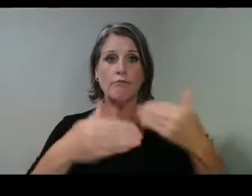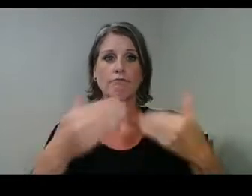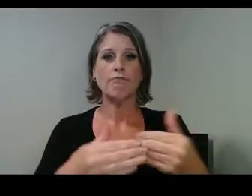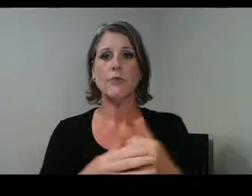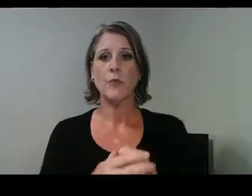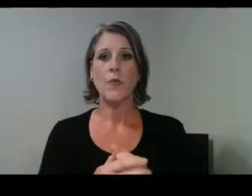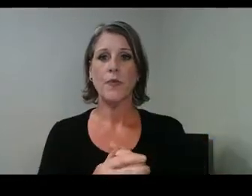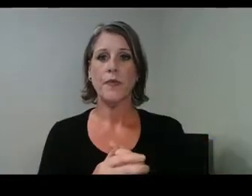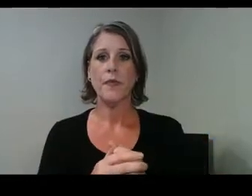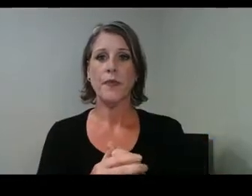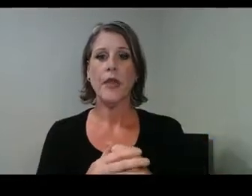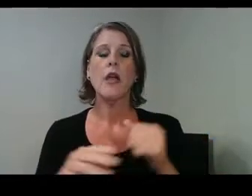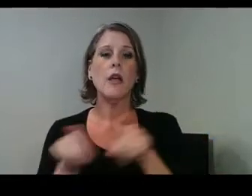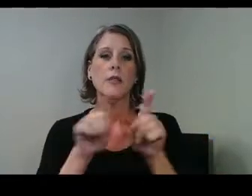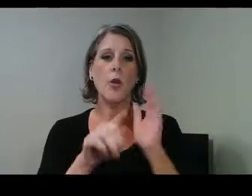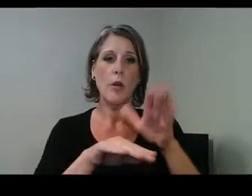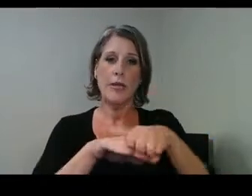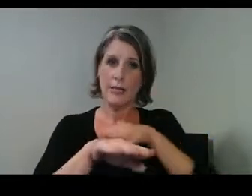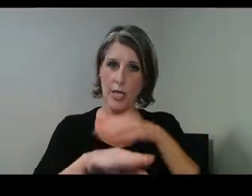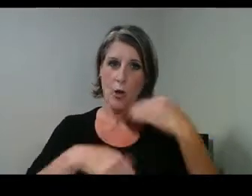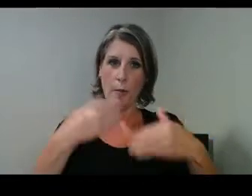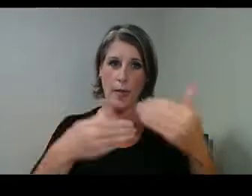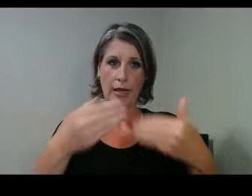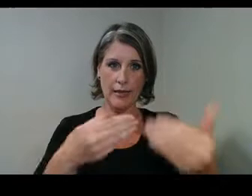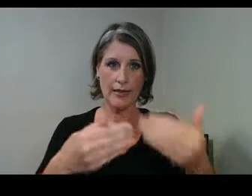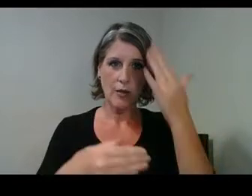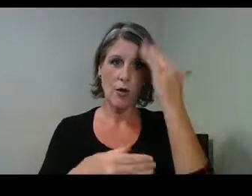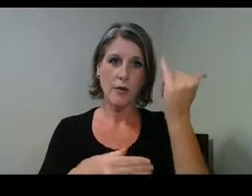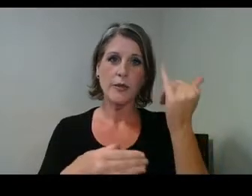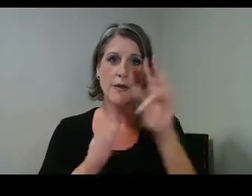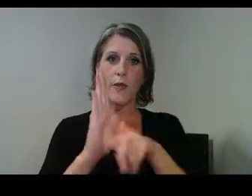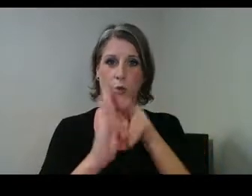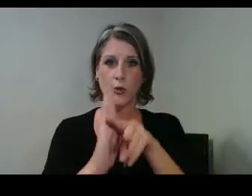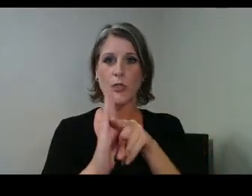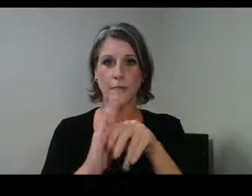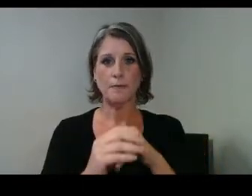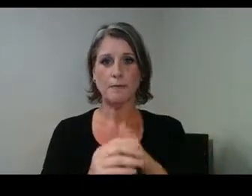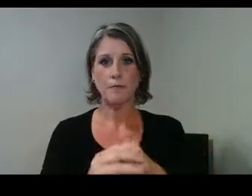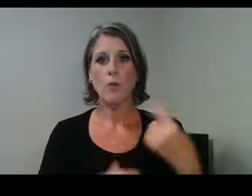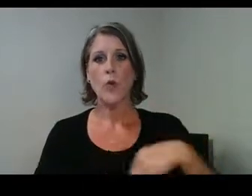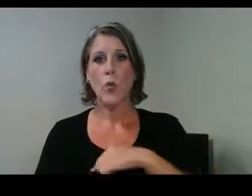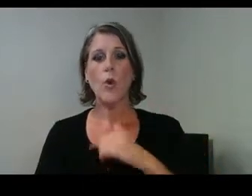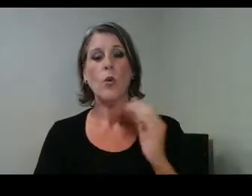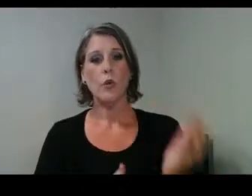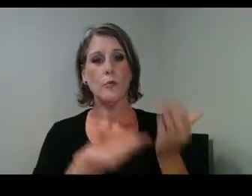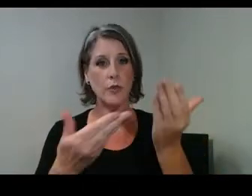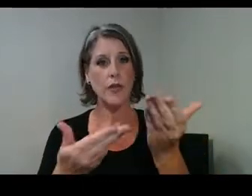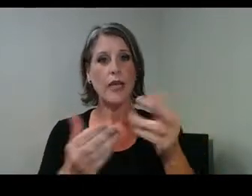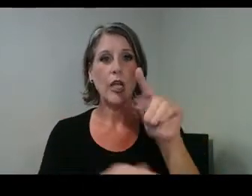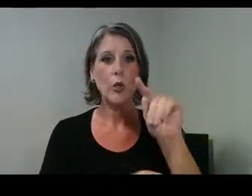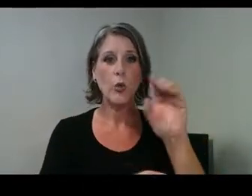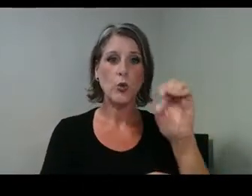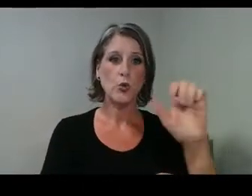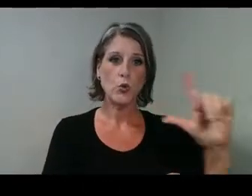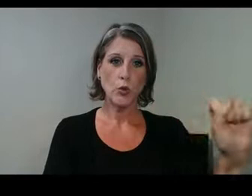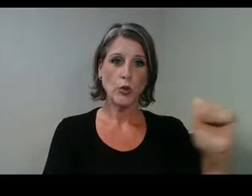building strong classroom communities and putting in routines and procedures while getting to know the digital platforms we'll be using throughout our